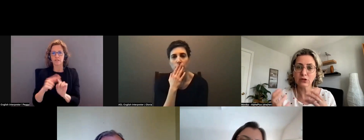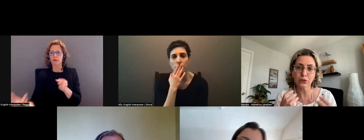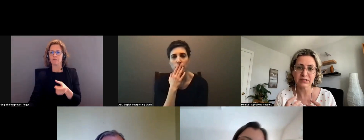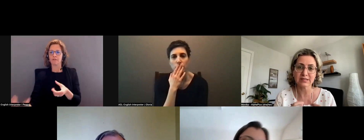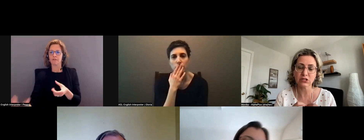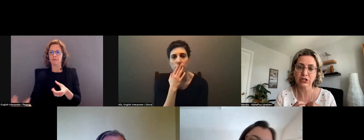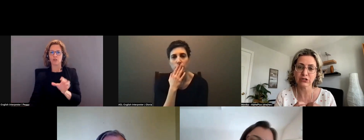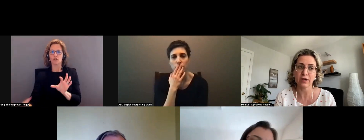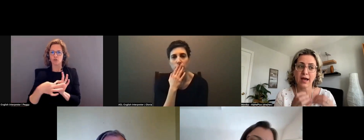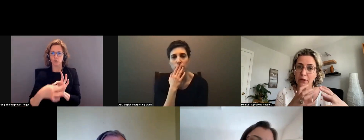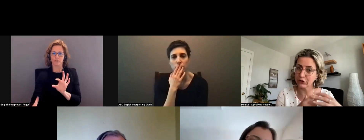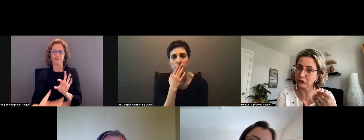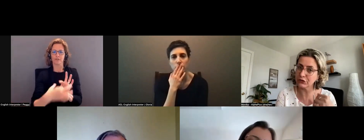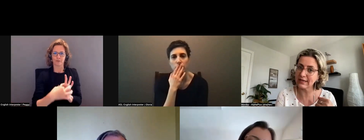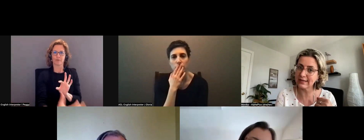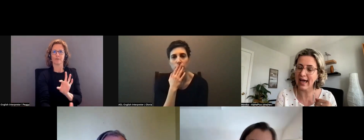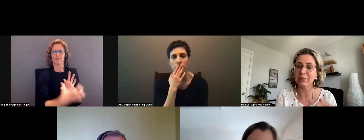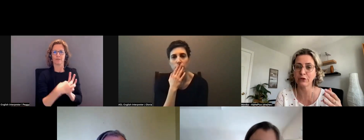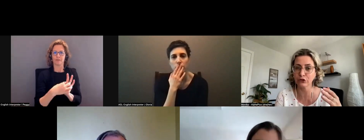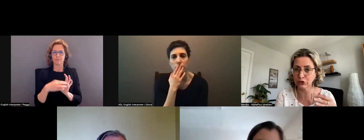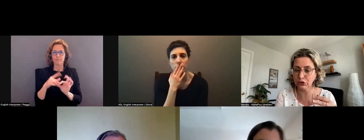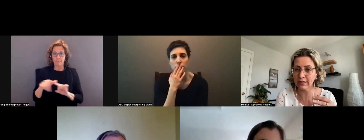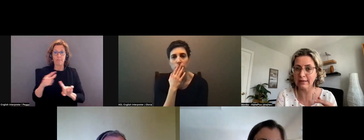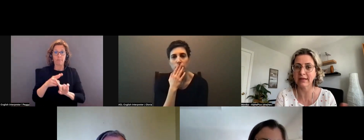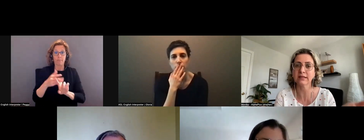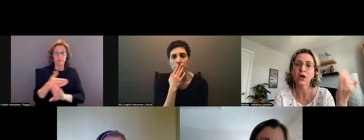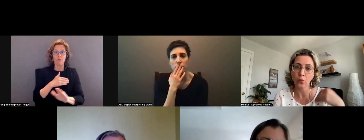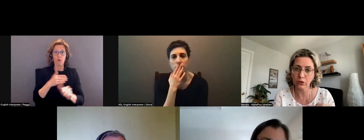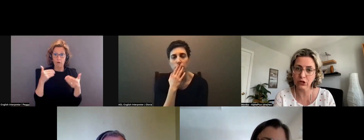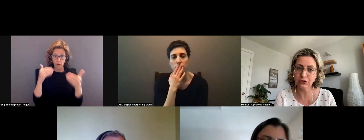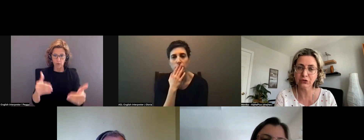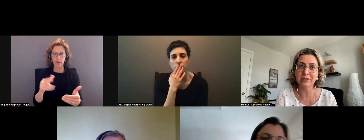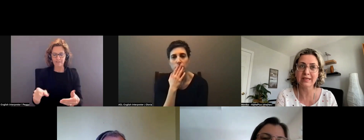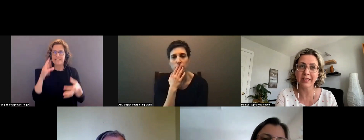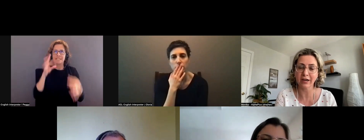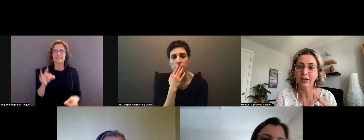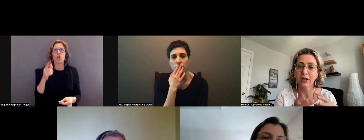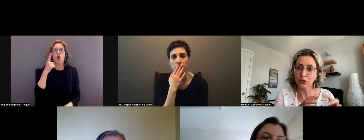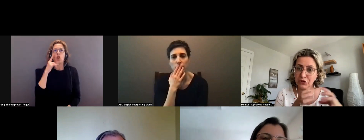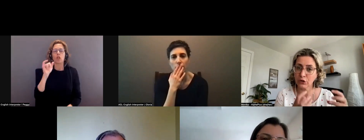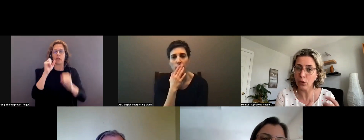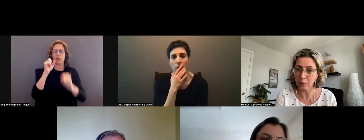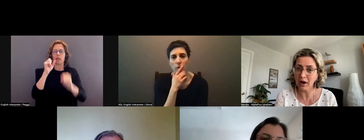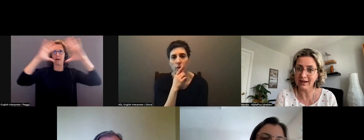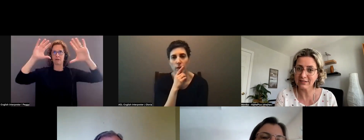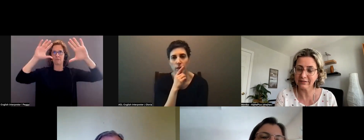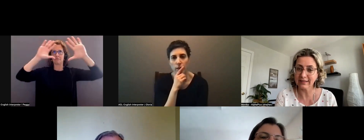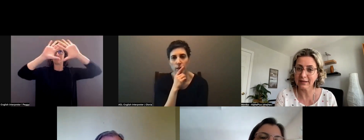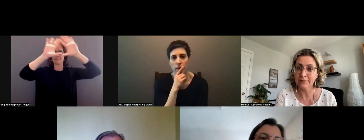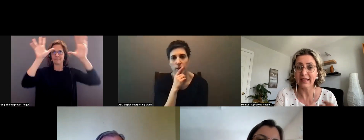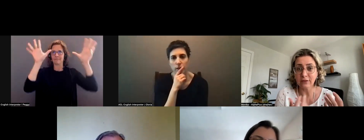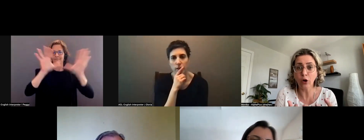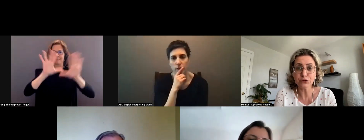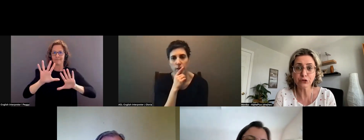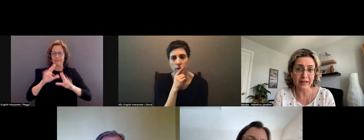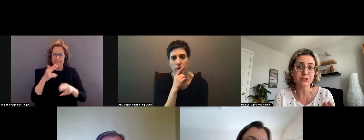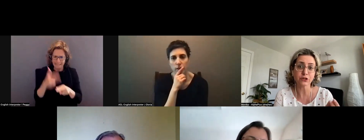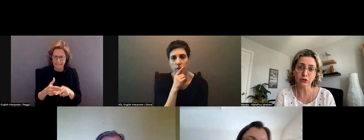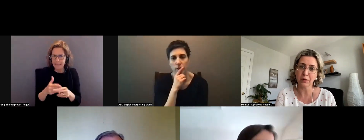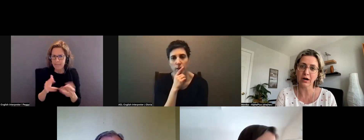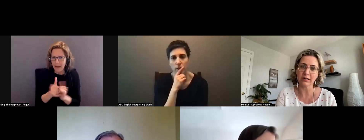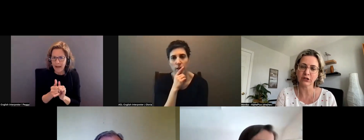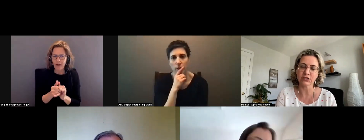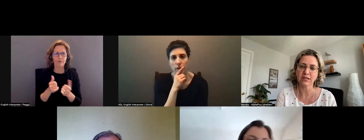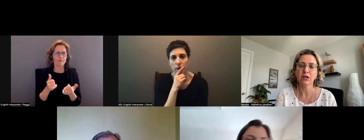making those decisions on how you're going to set it up, how you're going to name it, what's going to be there, those are all parts of it. And also